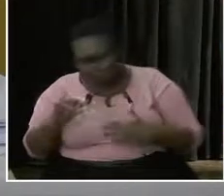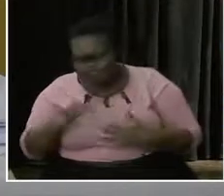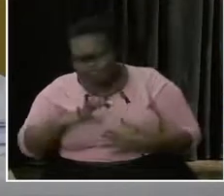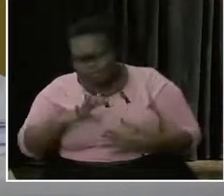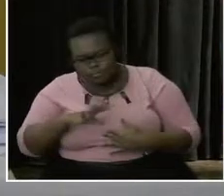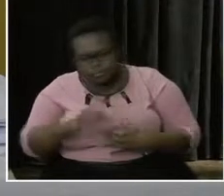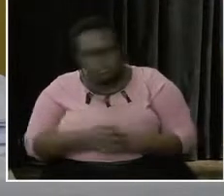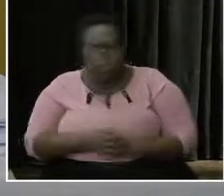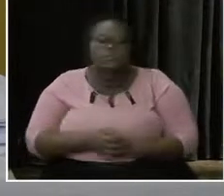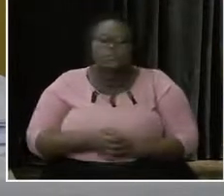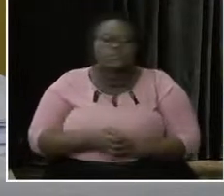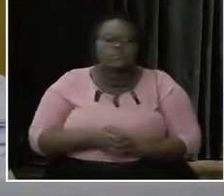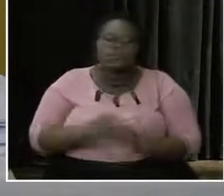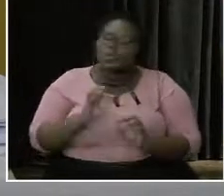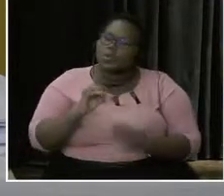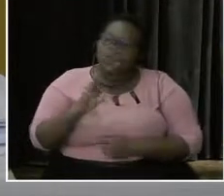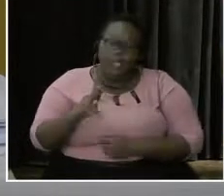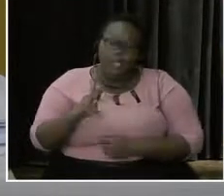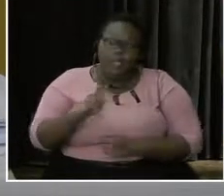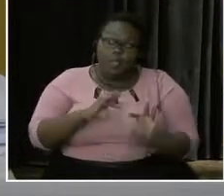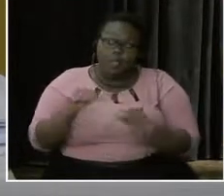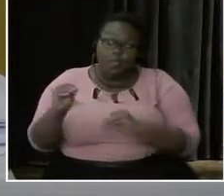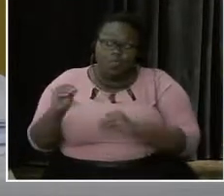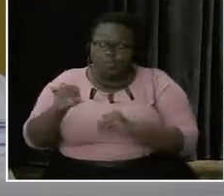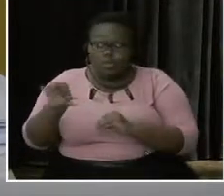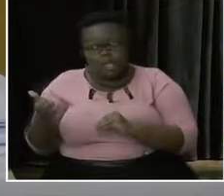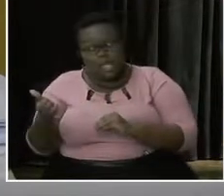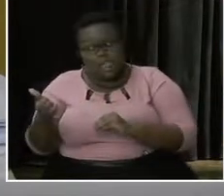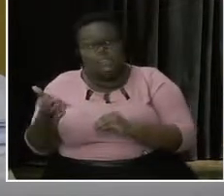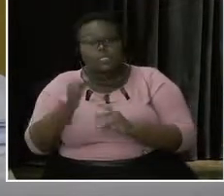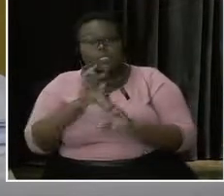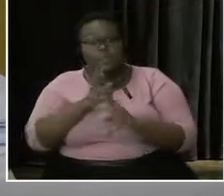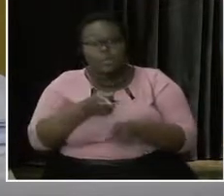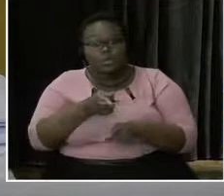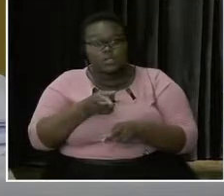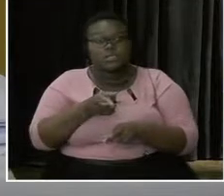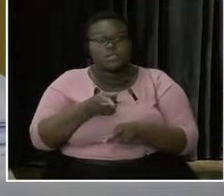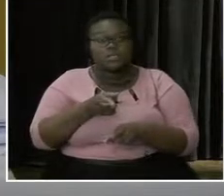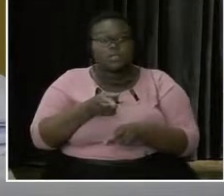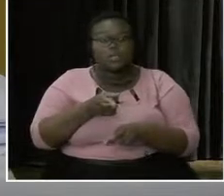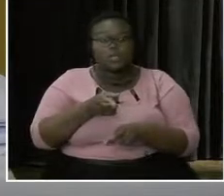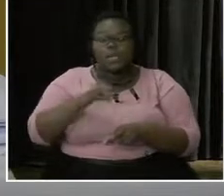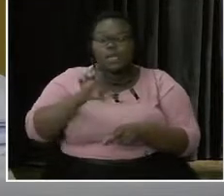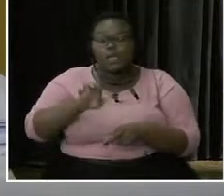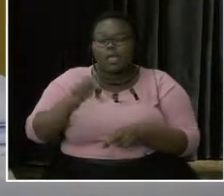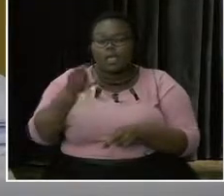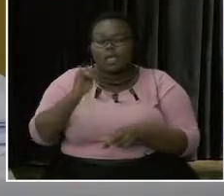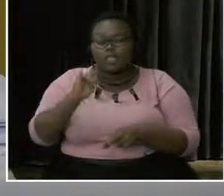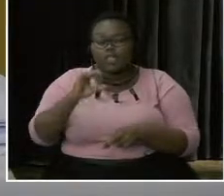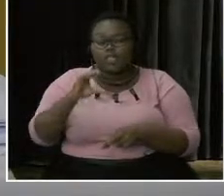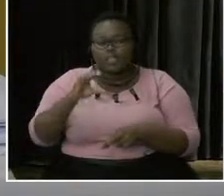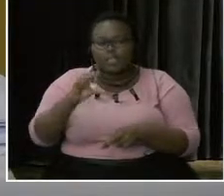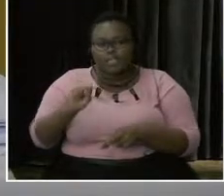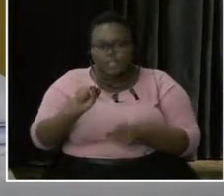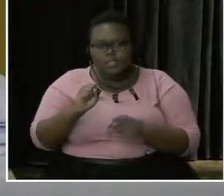Okay. We move to the next report, the Ethics Committee. We don't have a